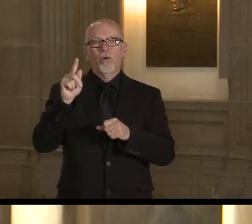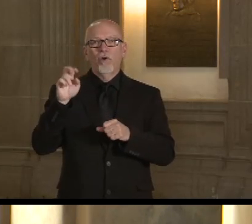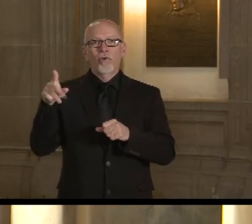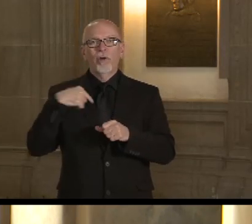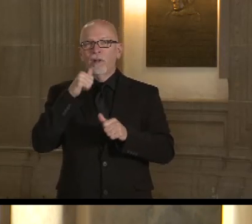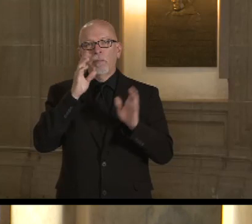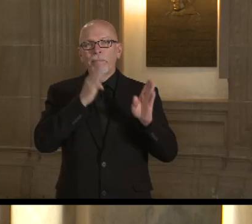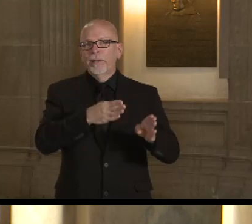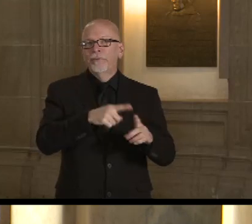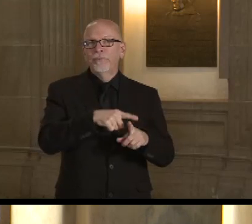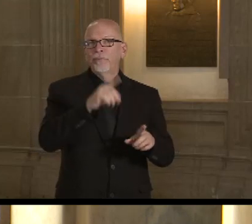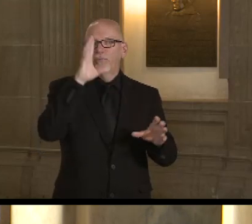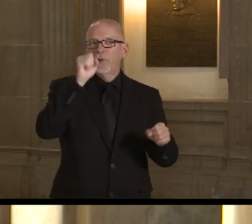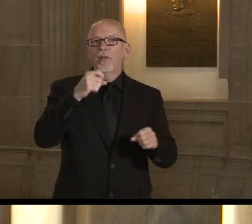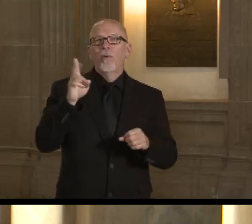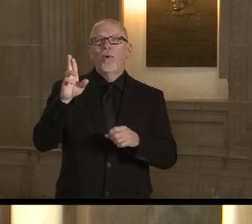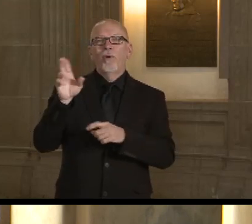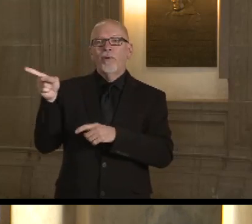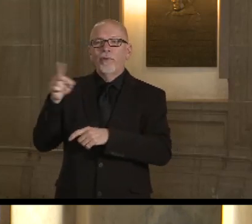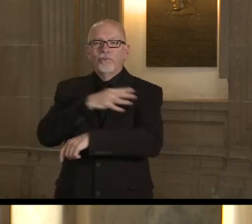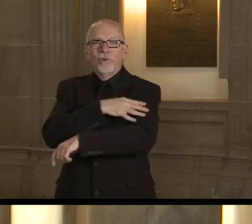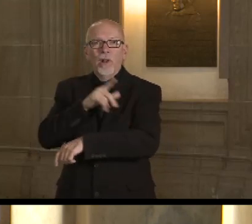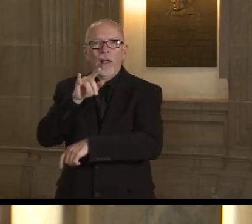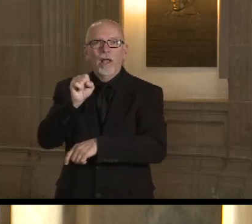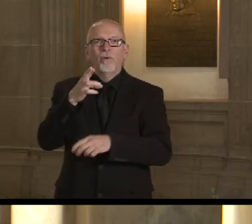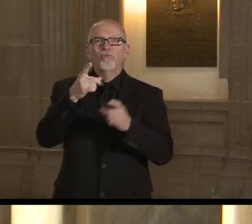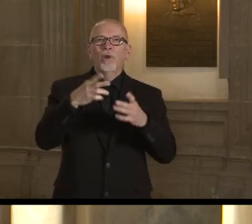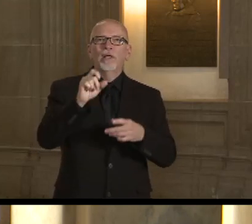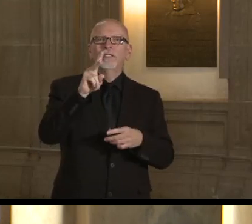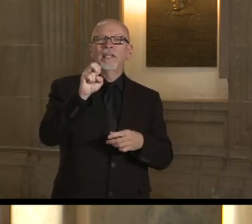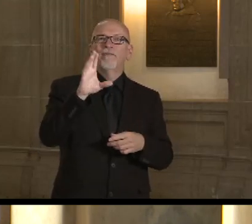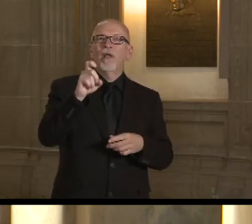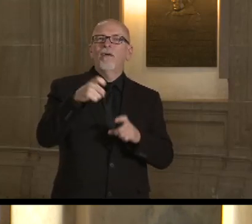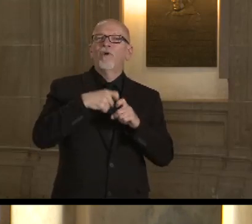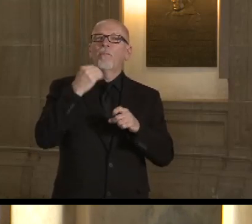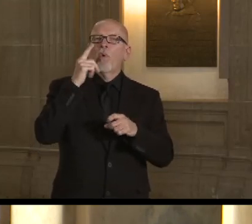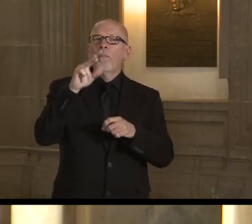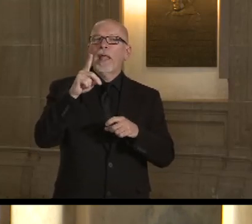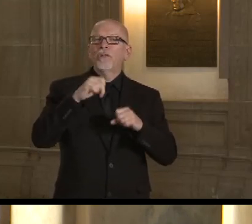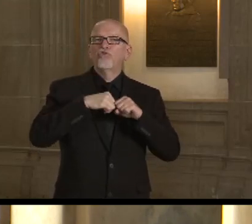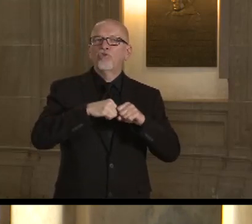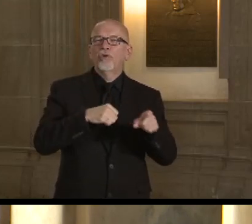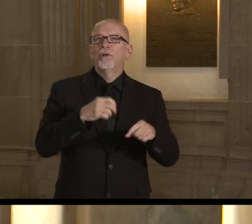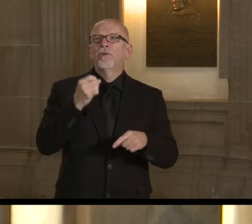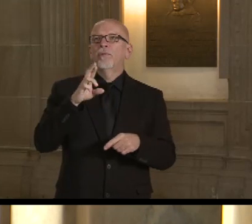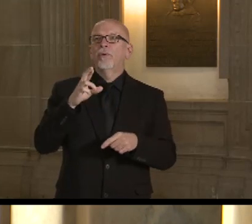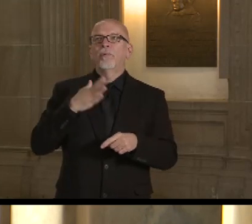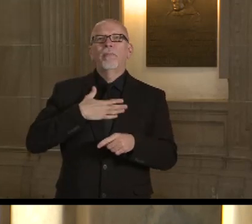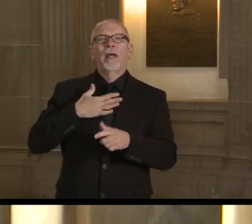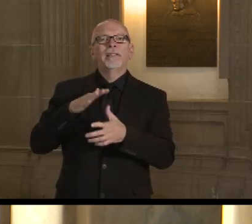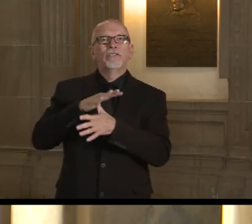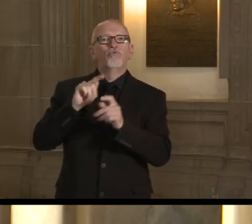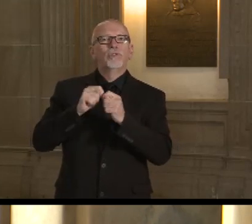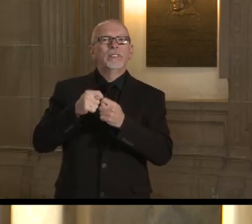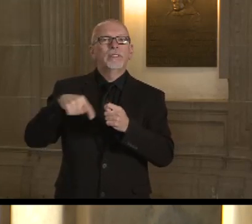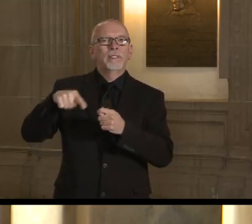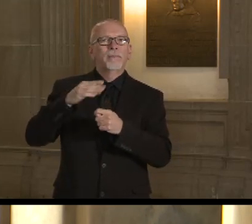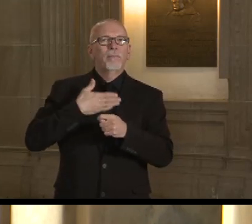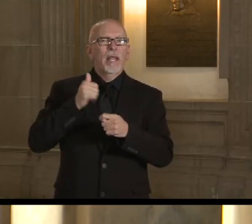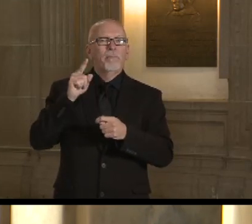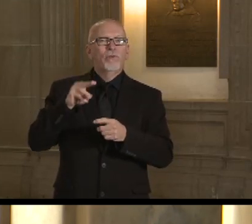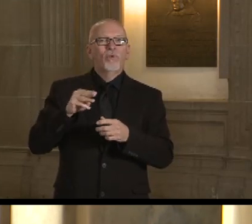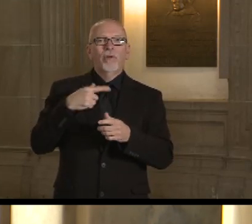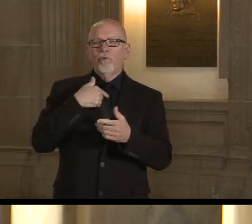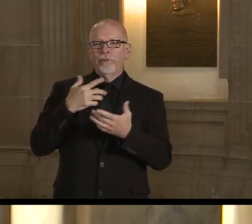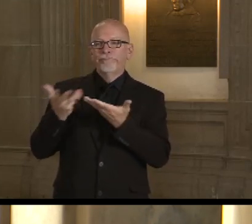or the Adjutant General or Director Steve Cox with Homeland Security or my senior team here in this administration.